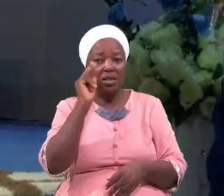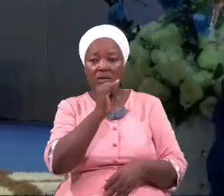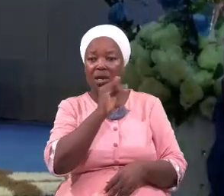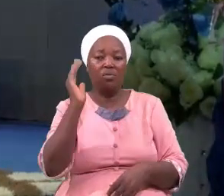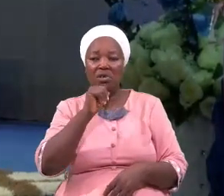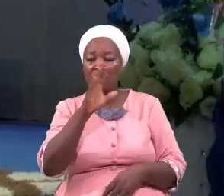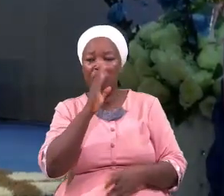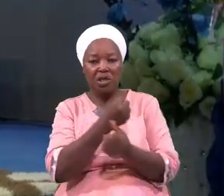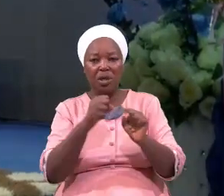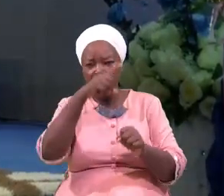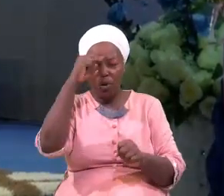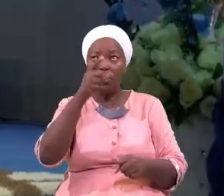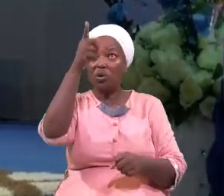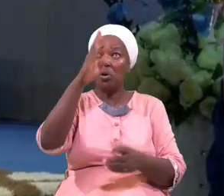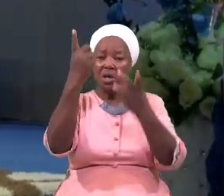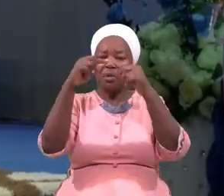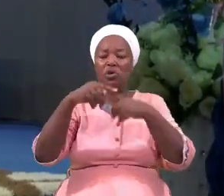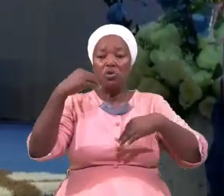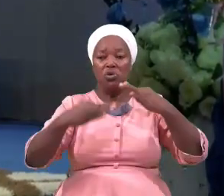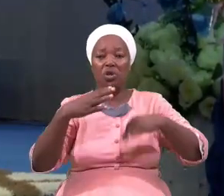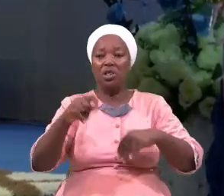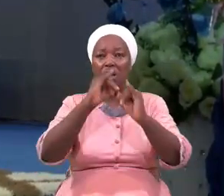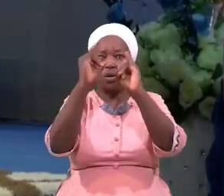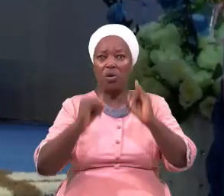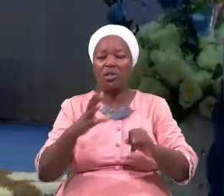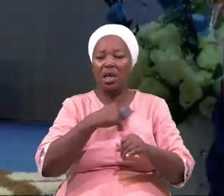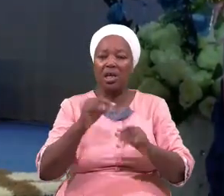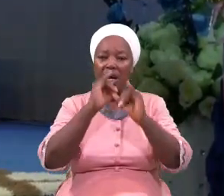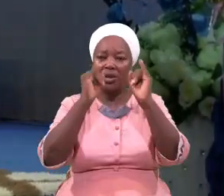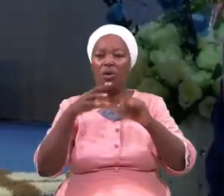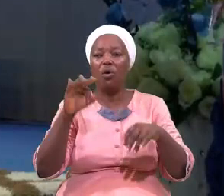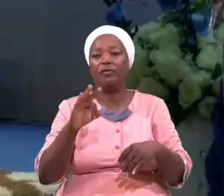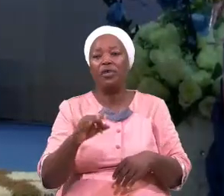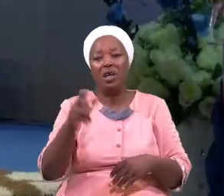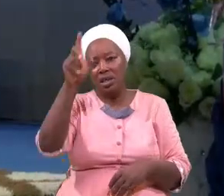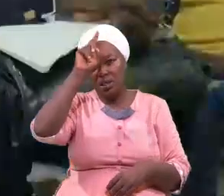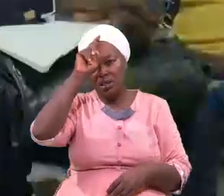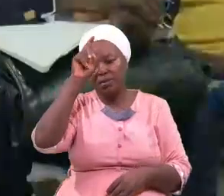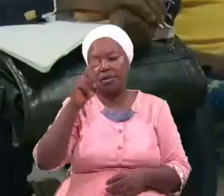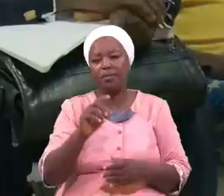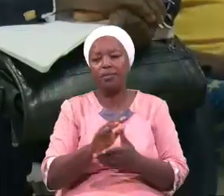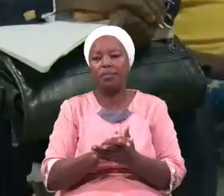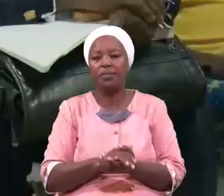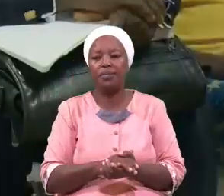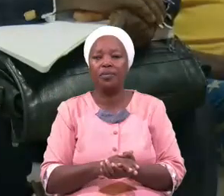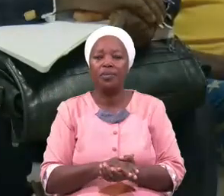God came to judge the gods and the idols of Egypt.